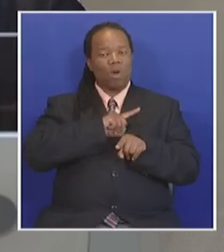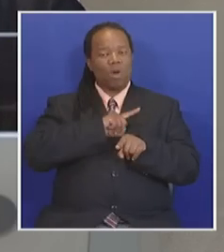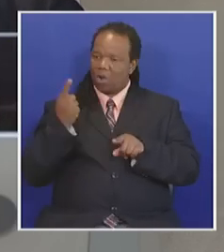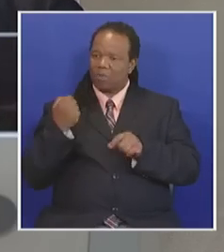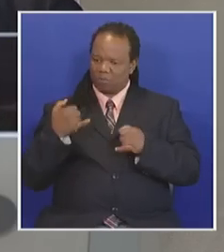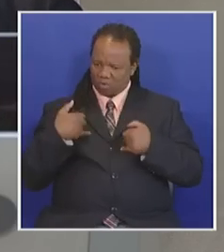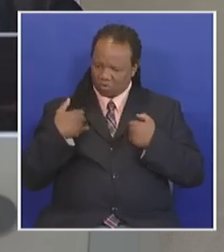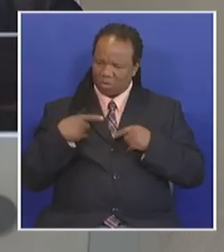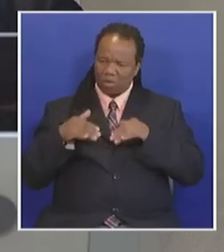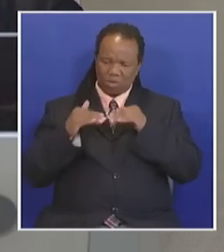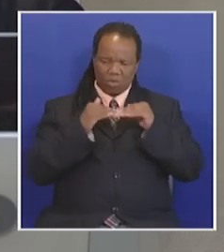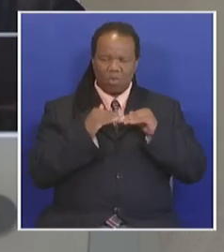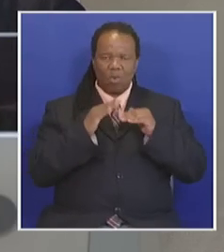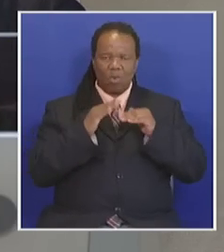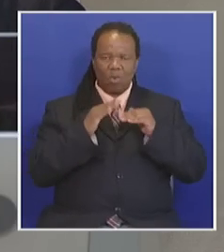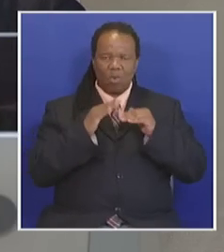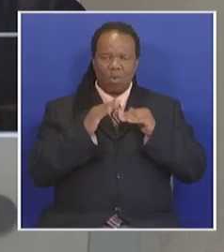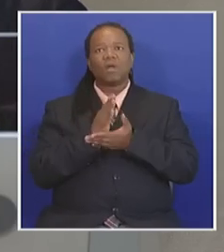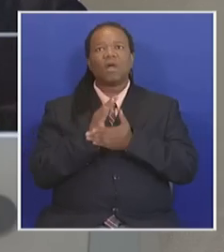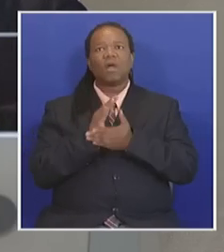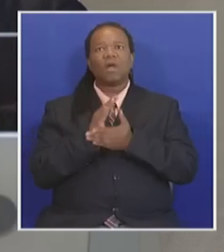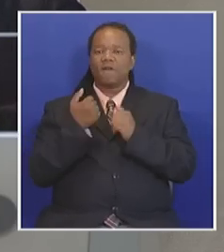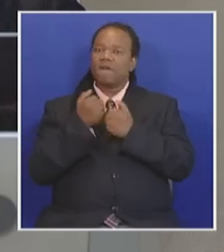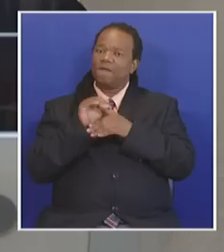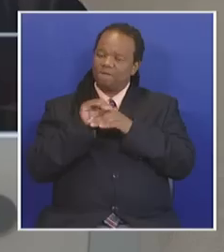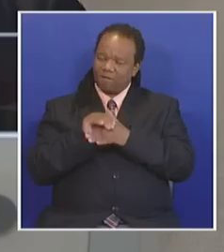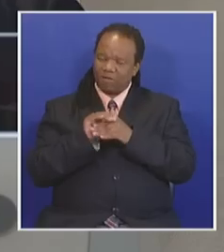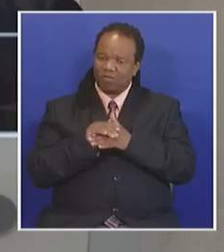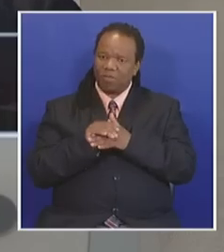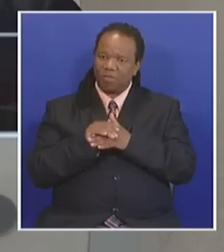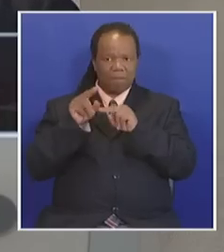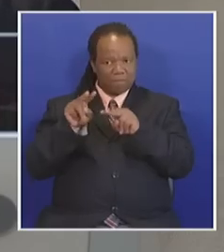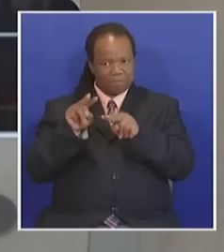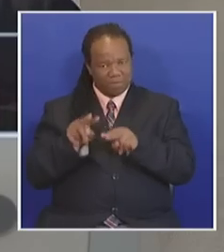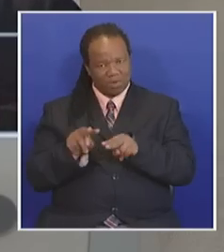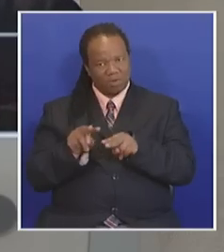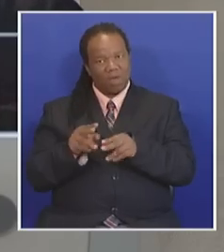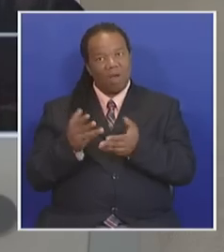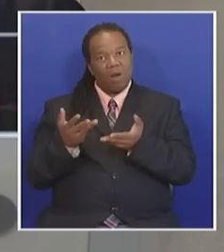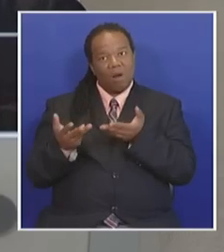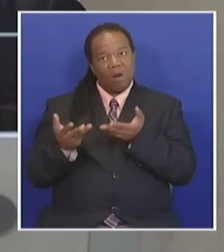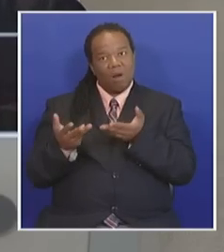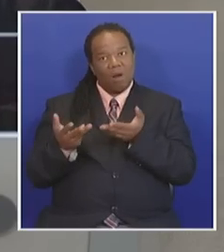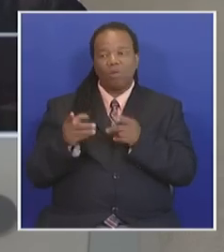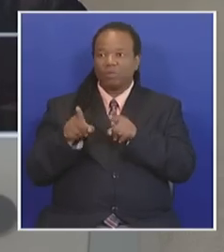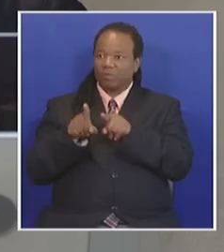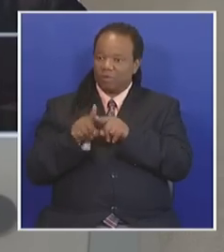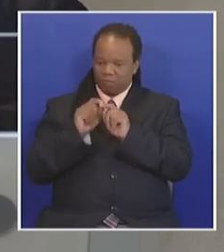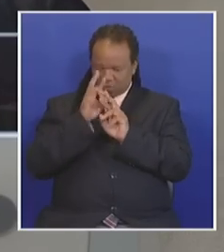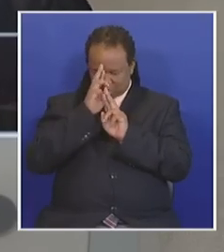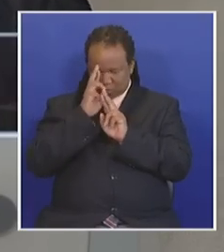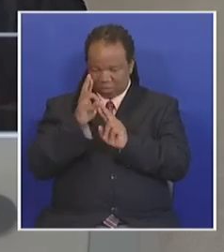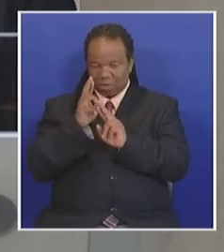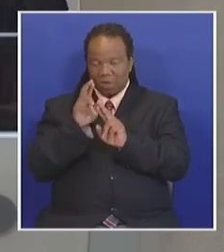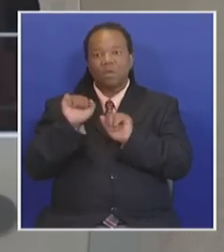continue to proclaim that peace and friendship amongst all our people shall be secured by upholding the equal rights,